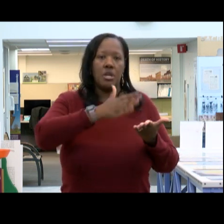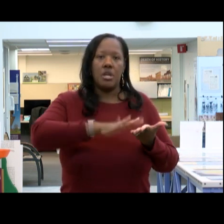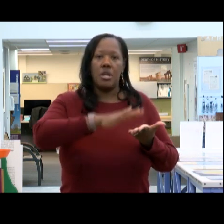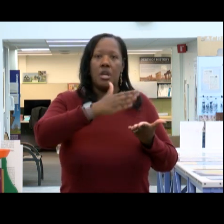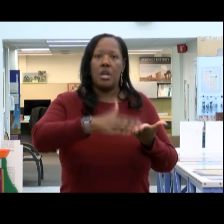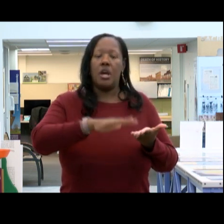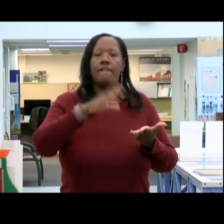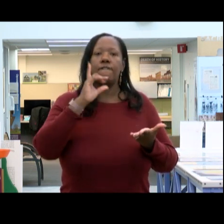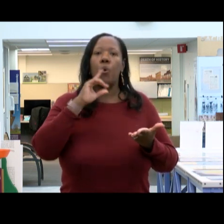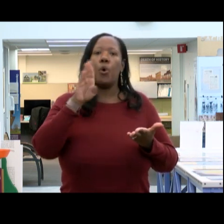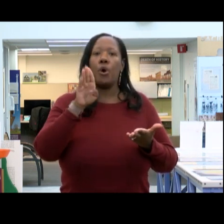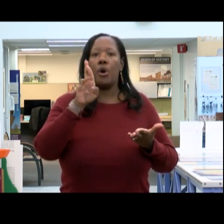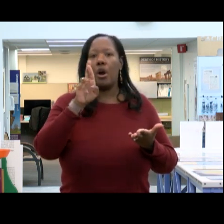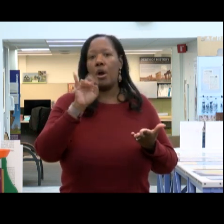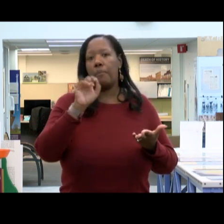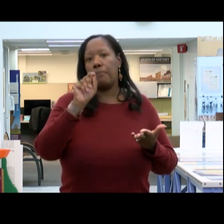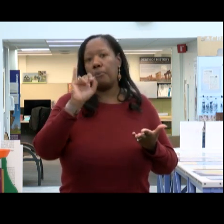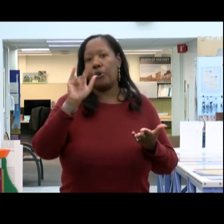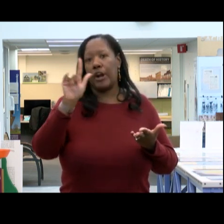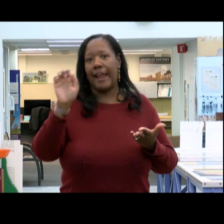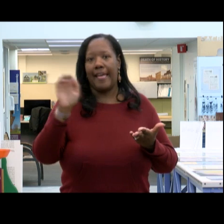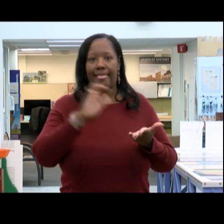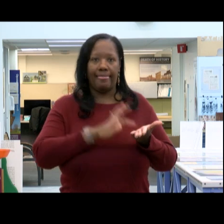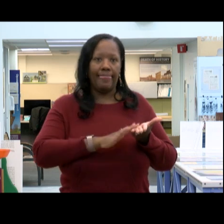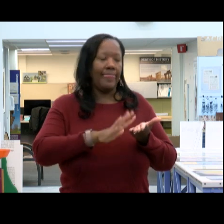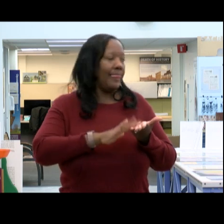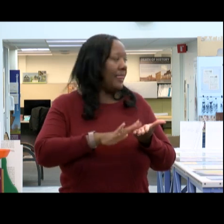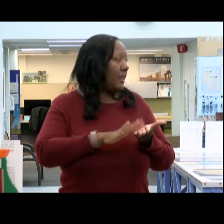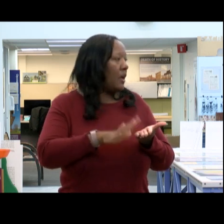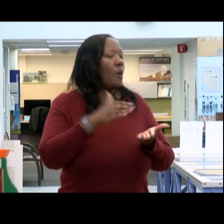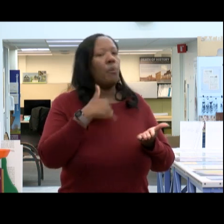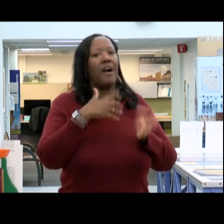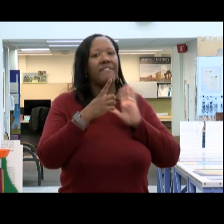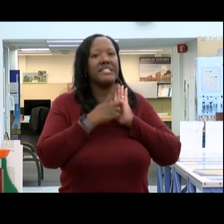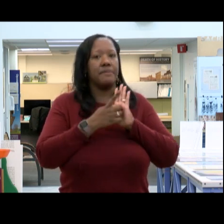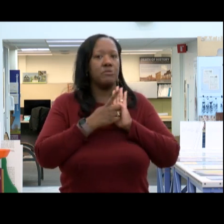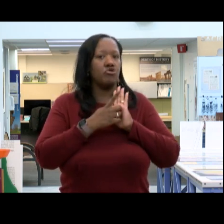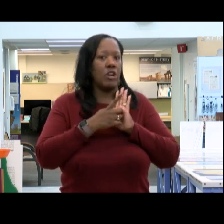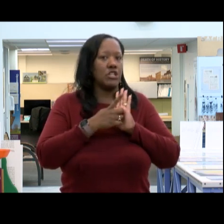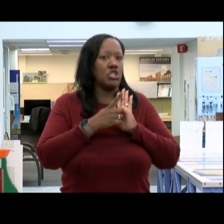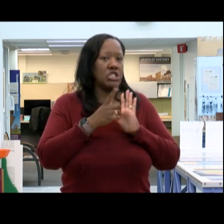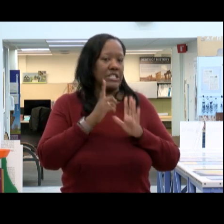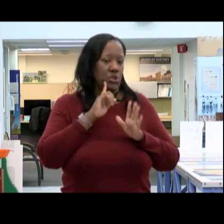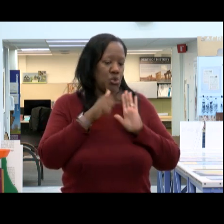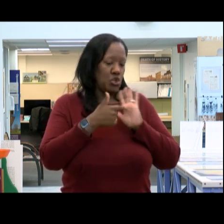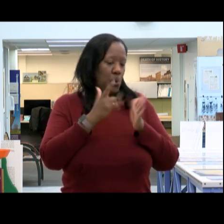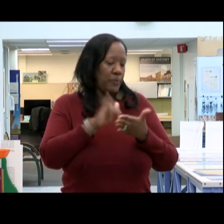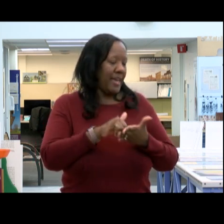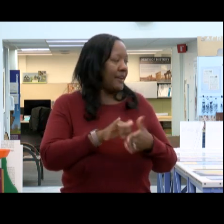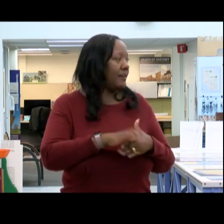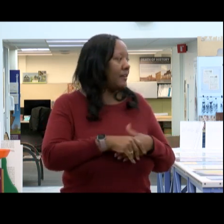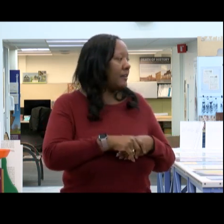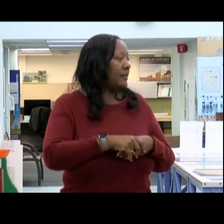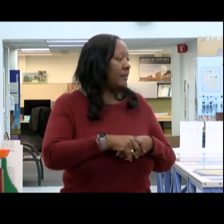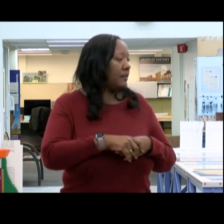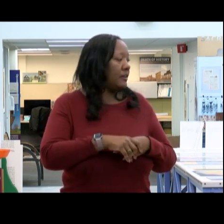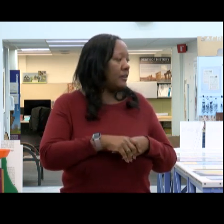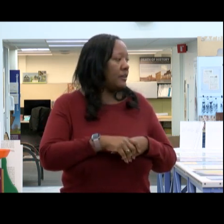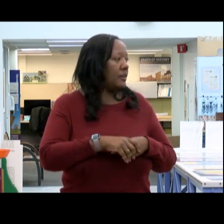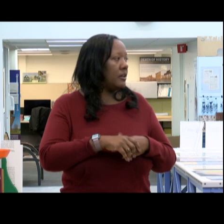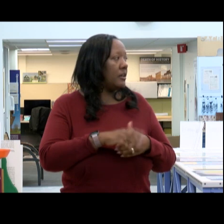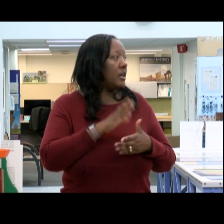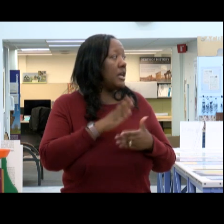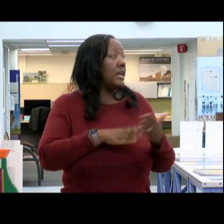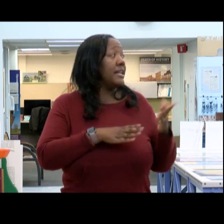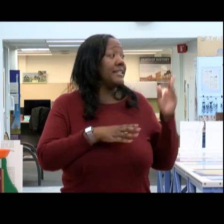print Braille. We're going to have a little demonstration of that after this talk as well. And some of these printers